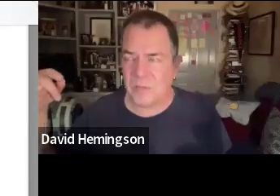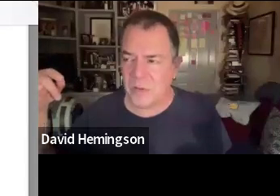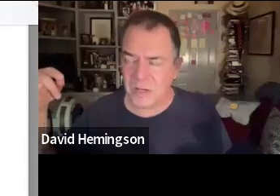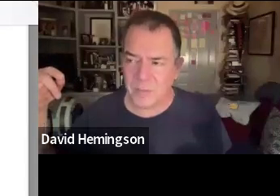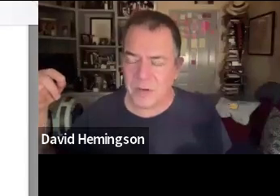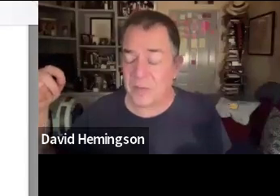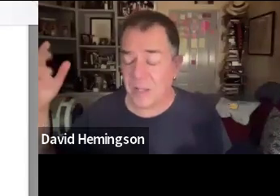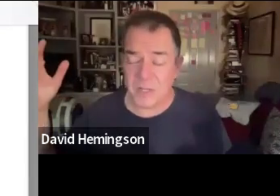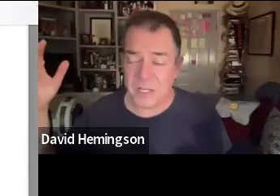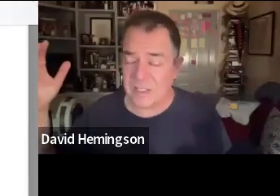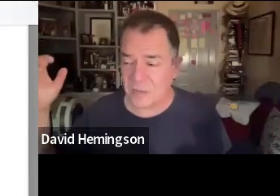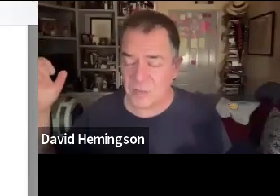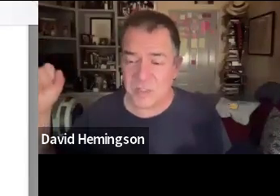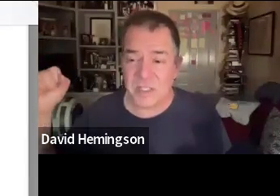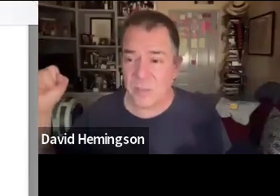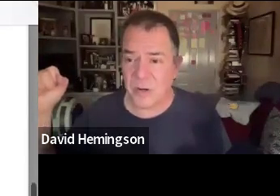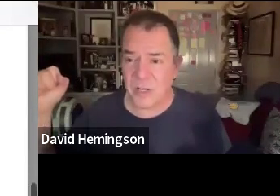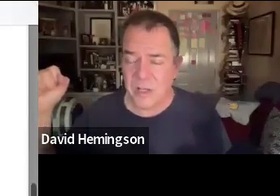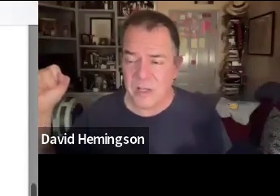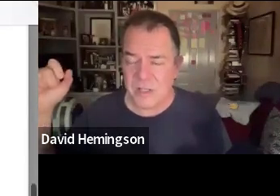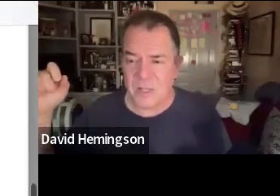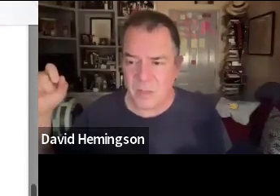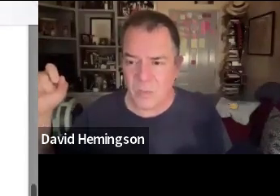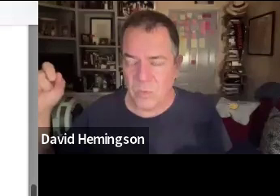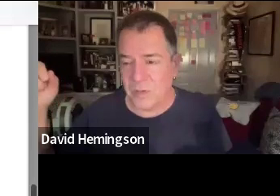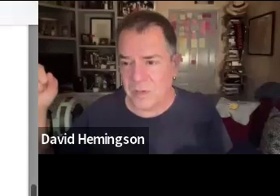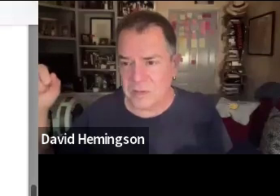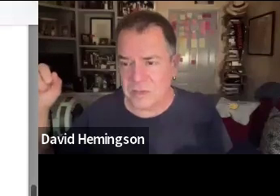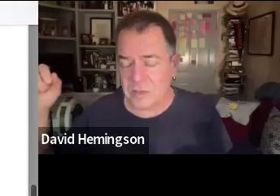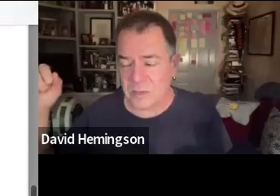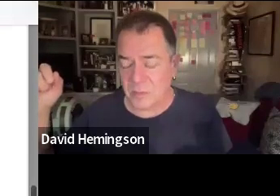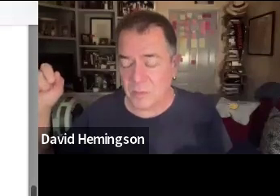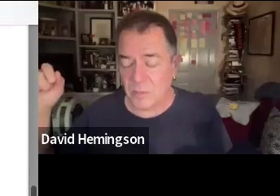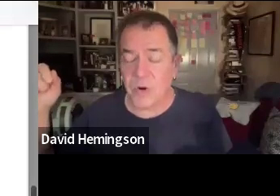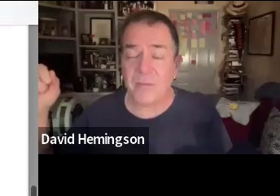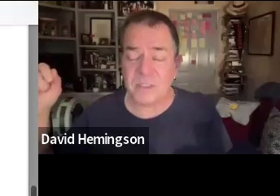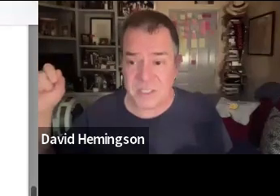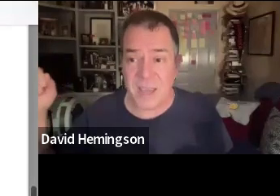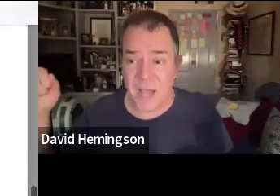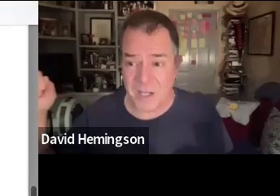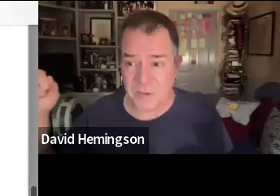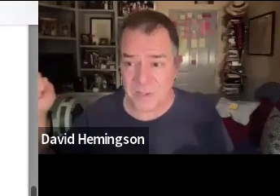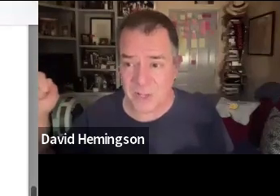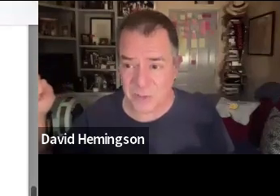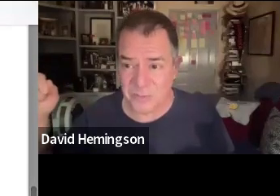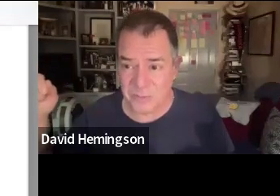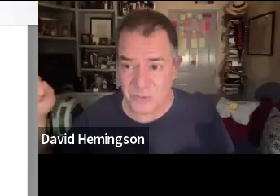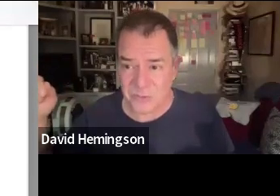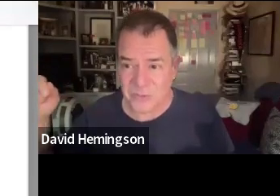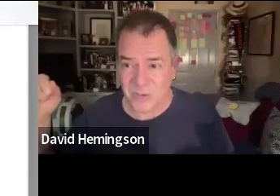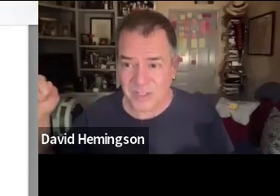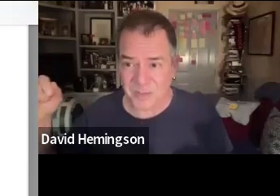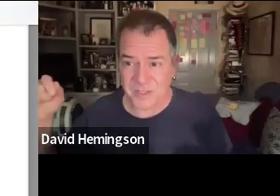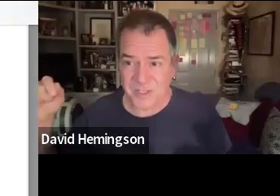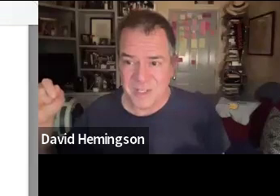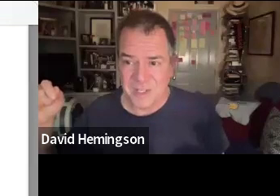what would be a comparatively, not really an easy solution, but teasing apart something that would be the promise of an escape hatch for his fellow